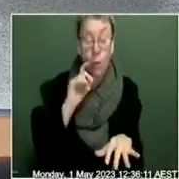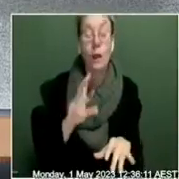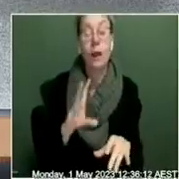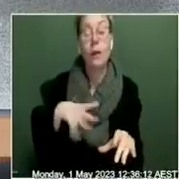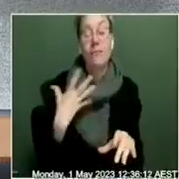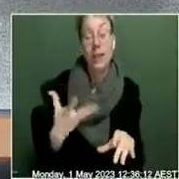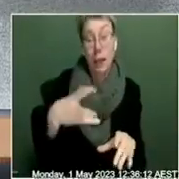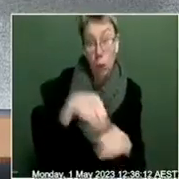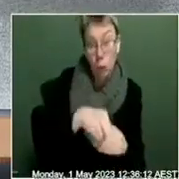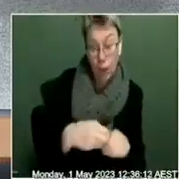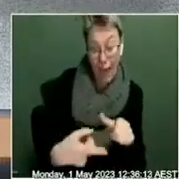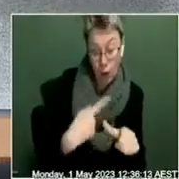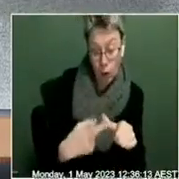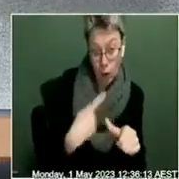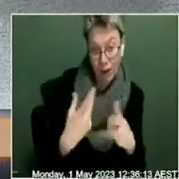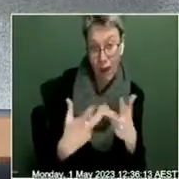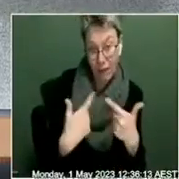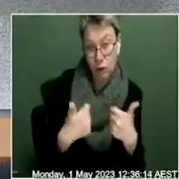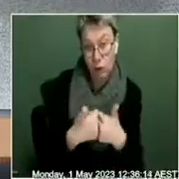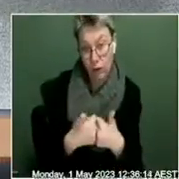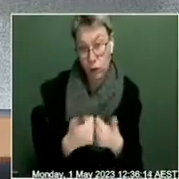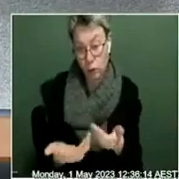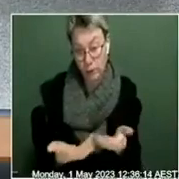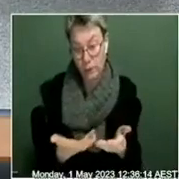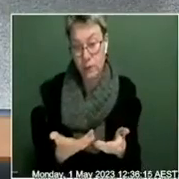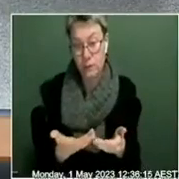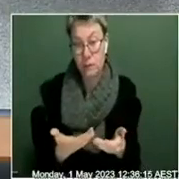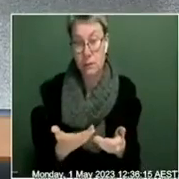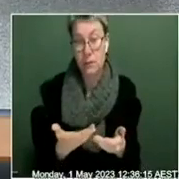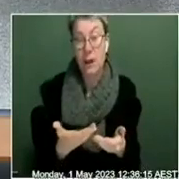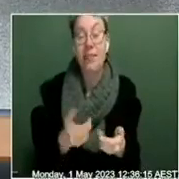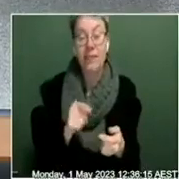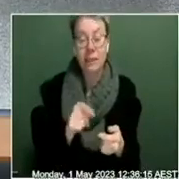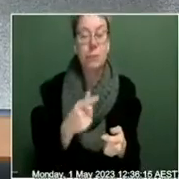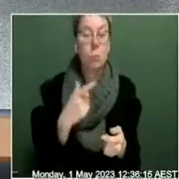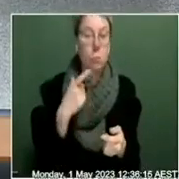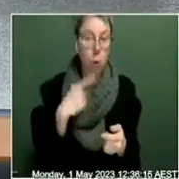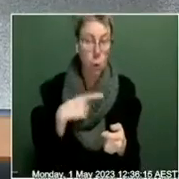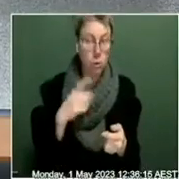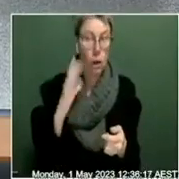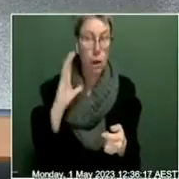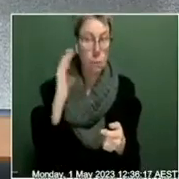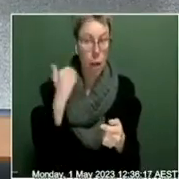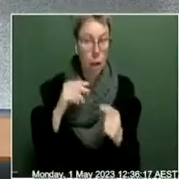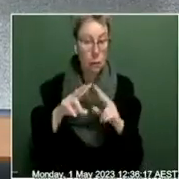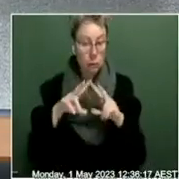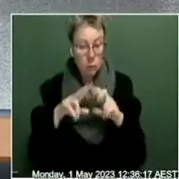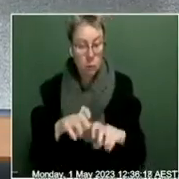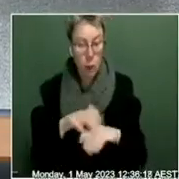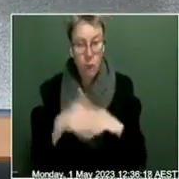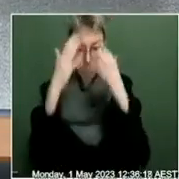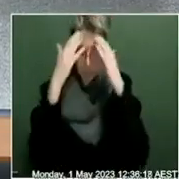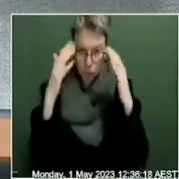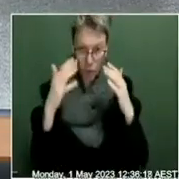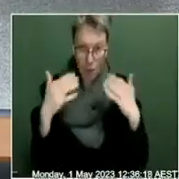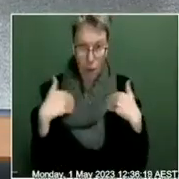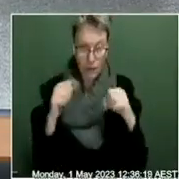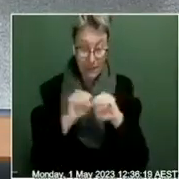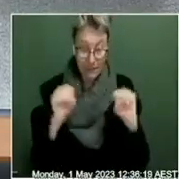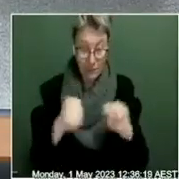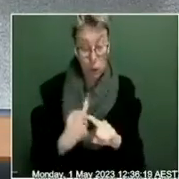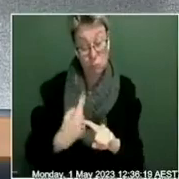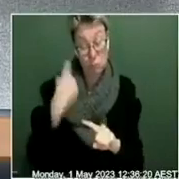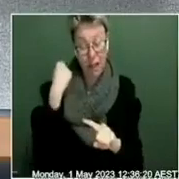has not been done well in the past. So there's that work about service and capital planning, but also that this